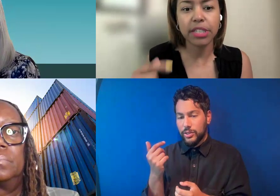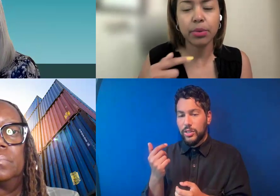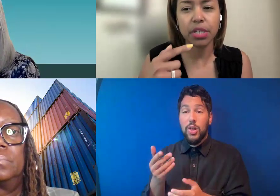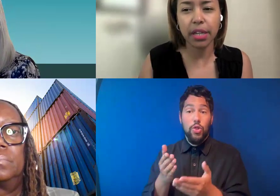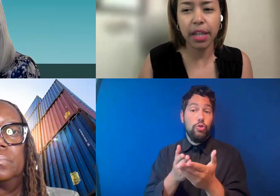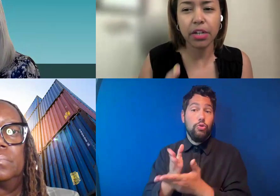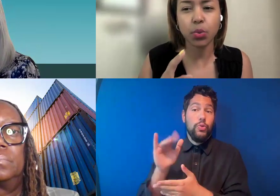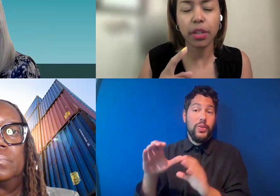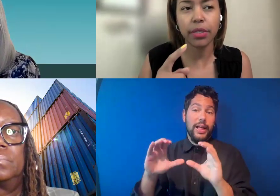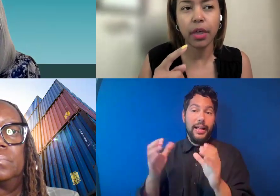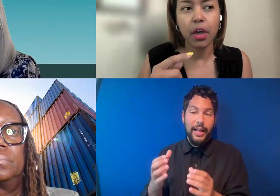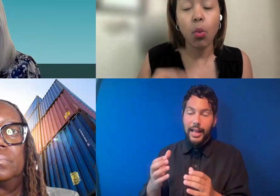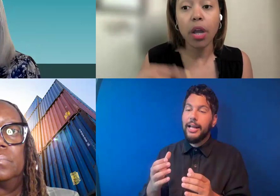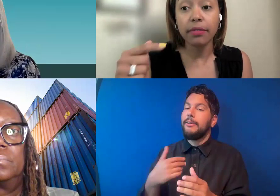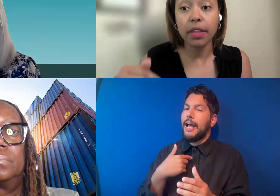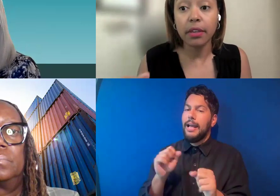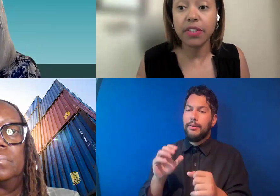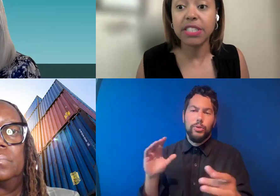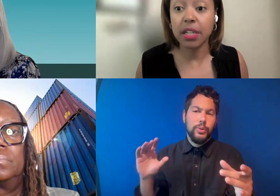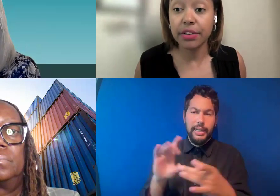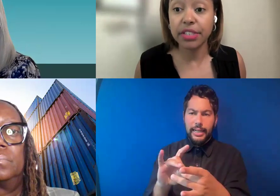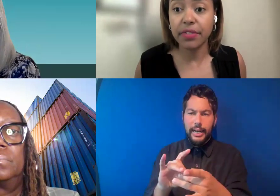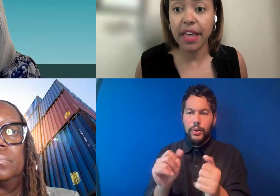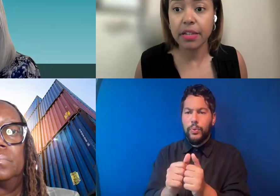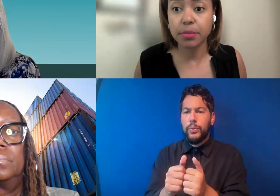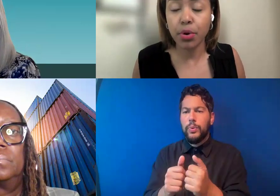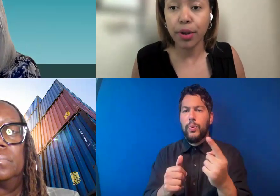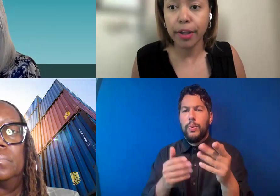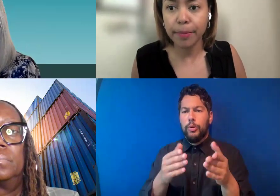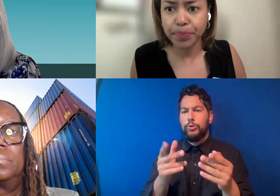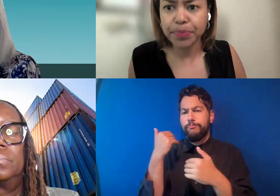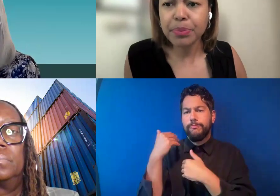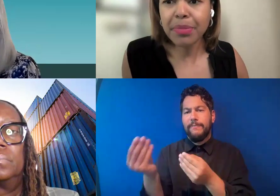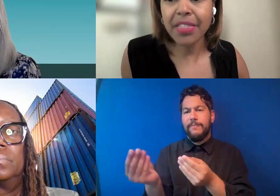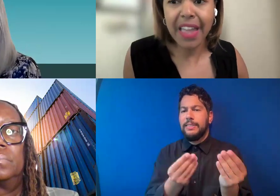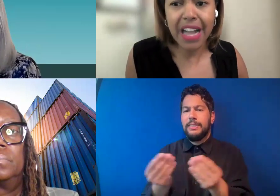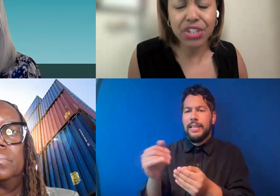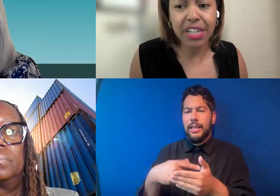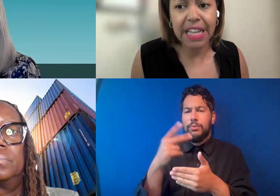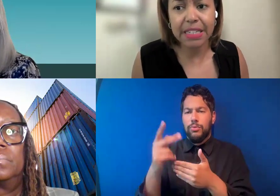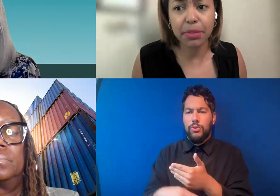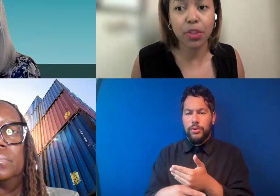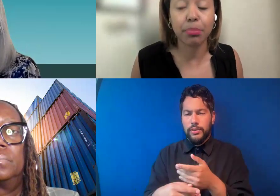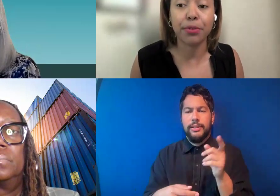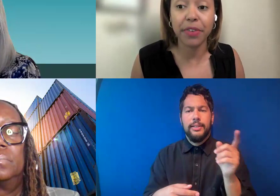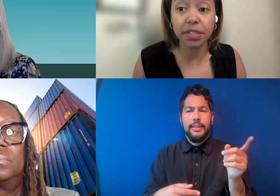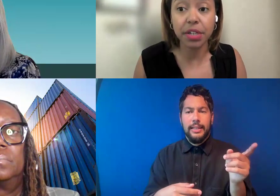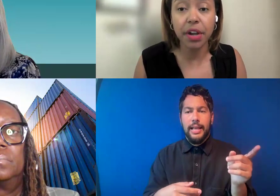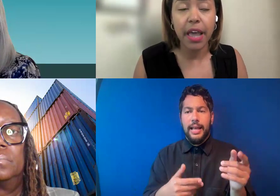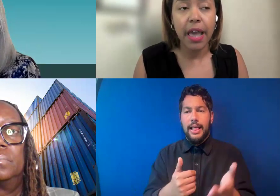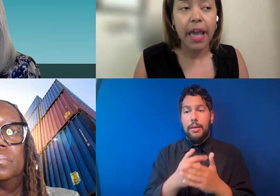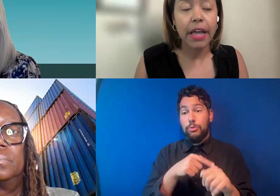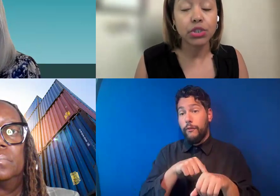that, I was able to connect with one of the facilitators of that program. They actually connected me